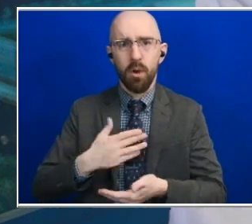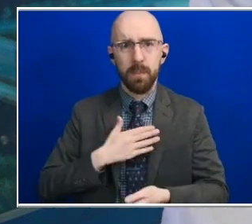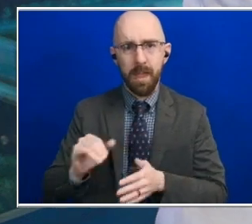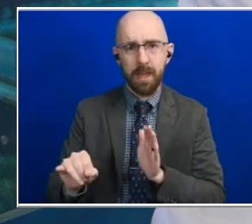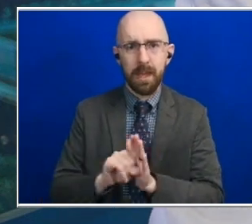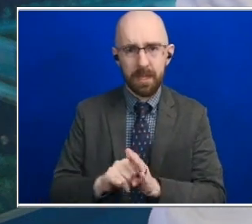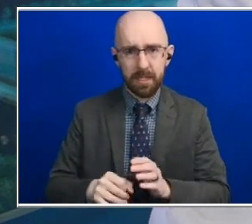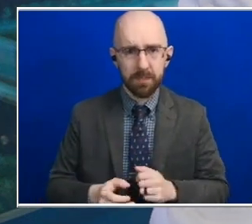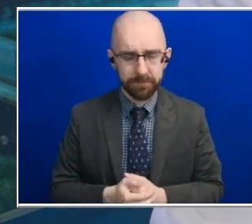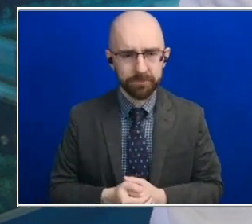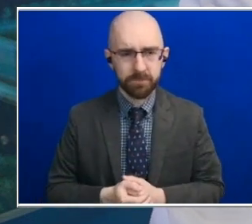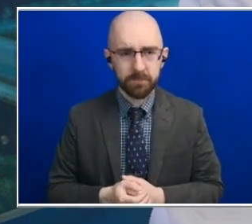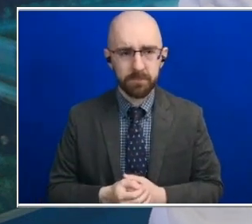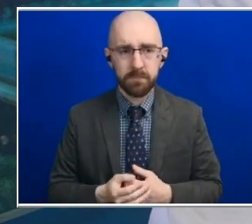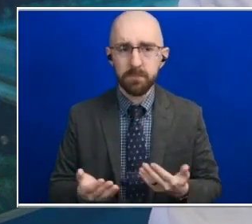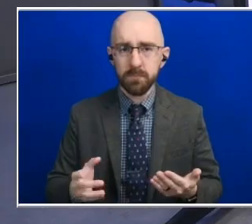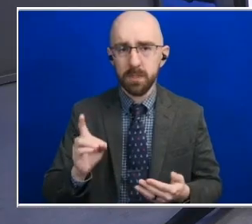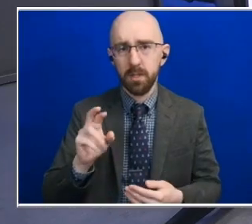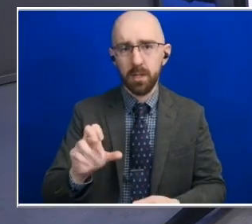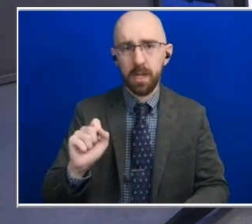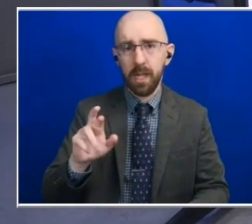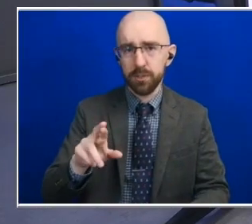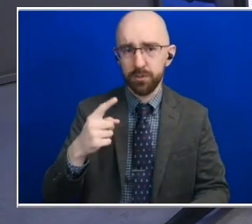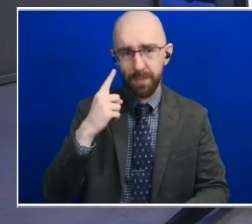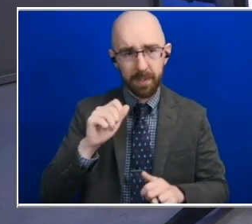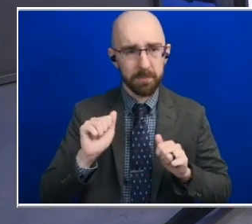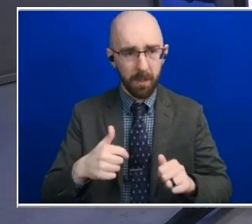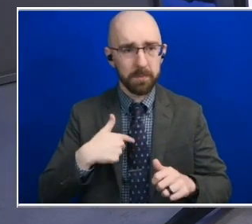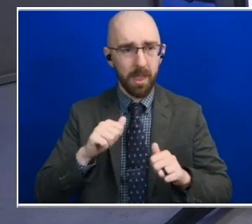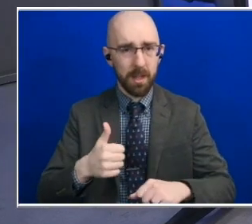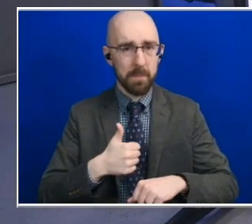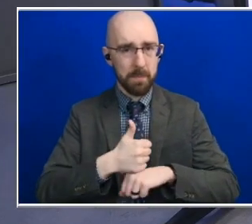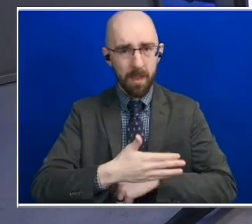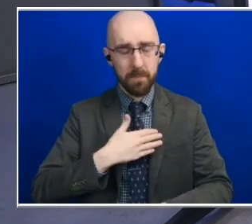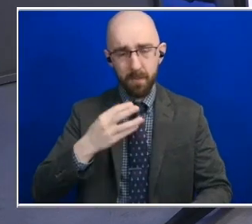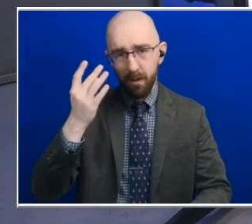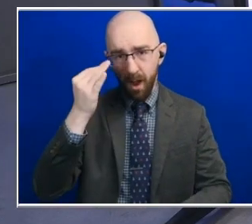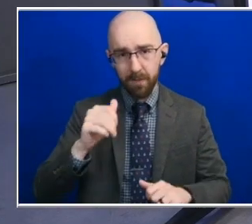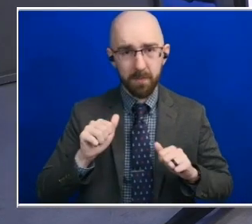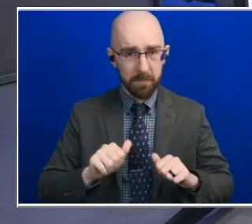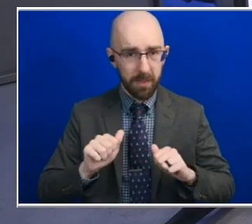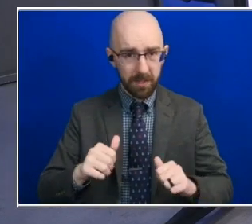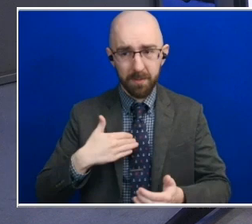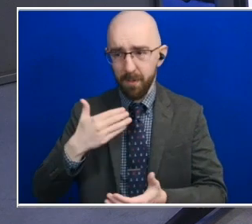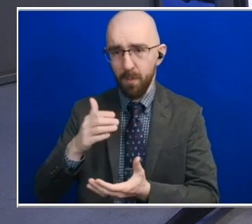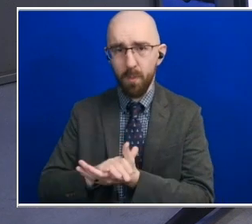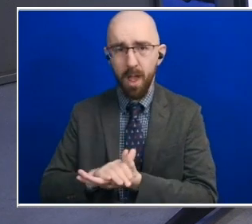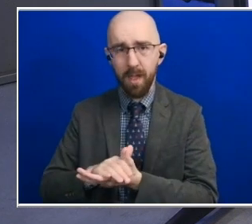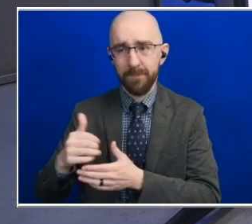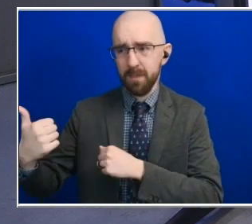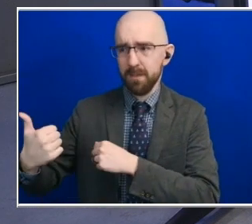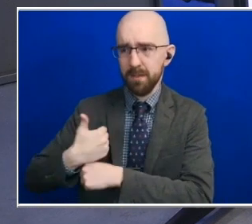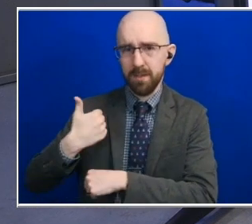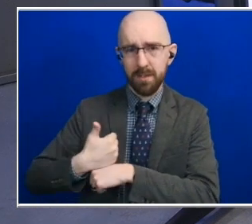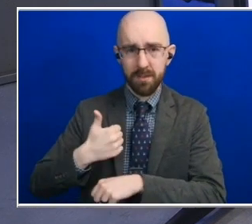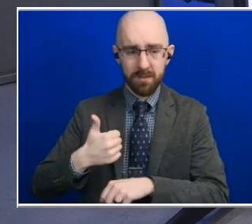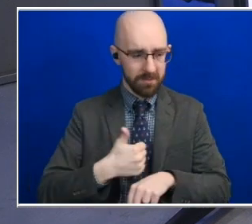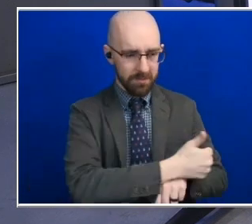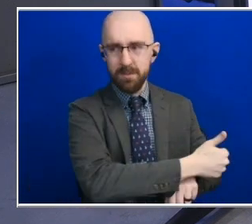Hey, Dr. Castro, do you think it's possible that I could blame my cognitive abilities, my wife's faults, on long COVID? You think that would